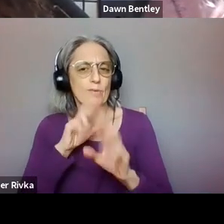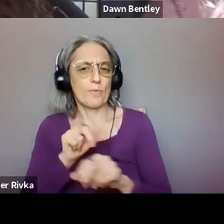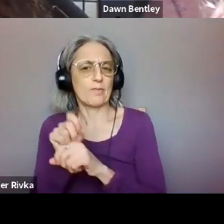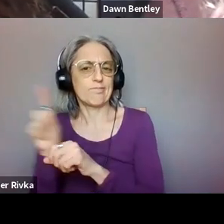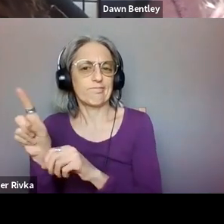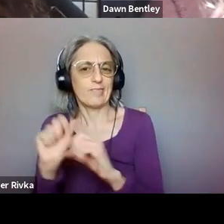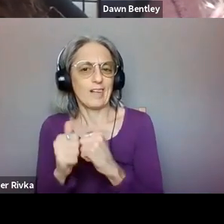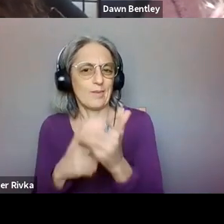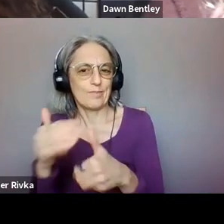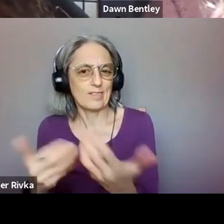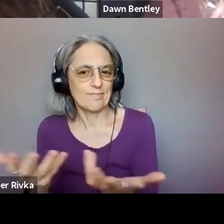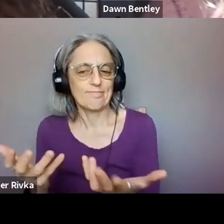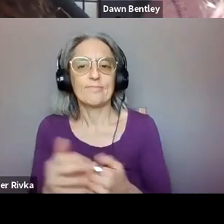ways.